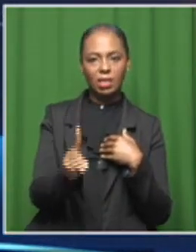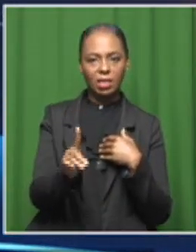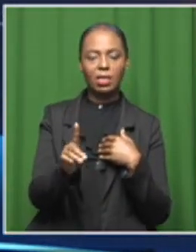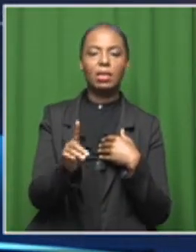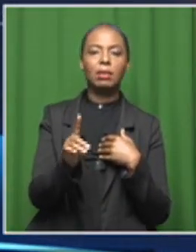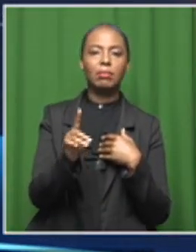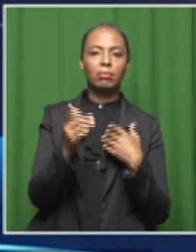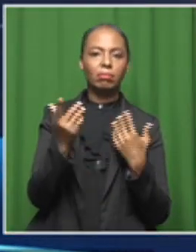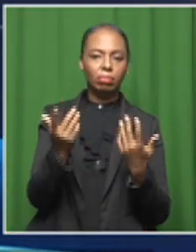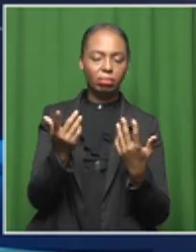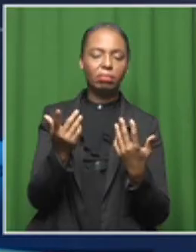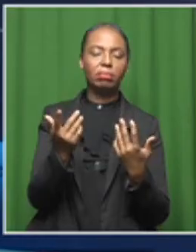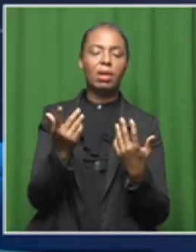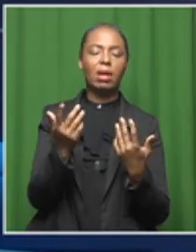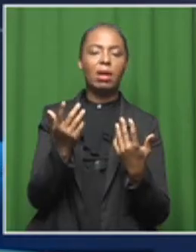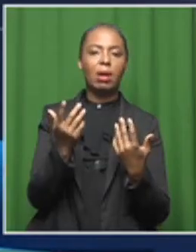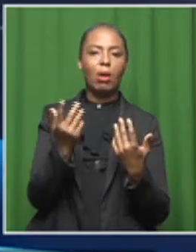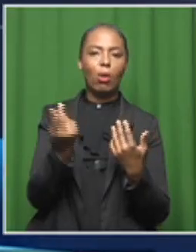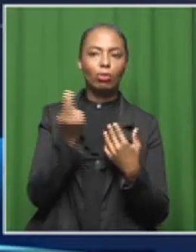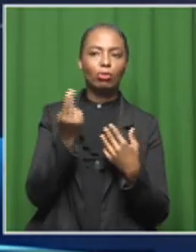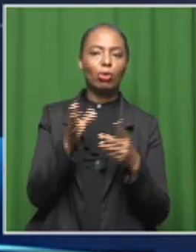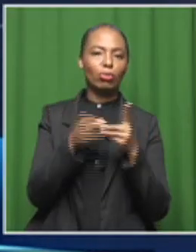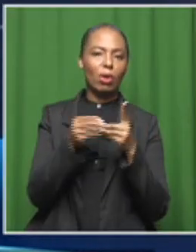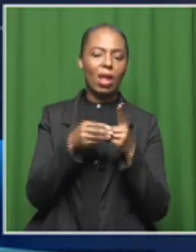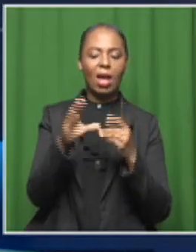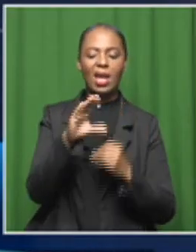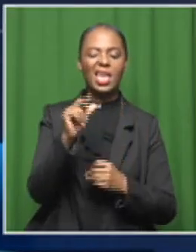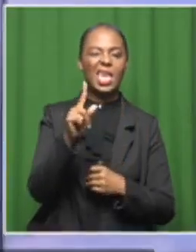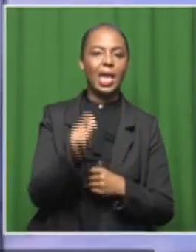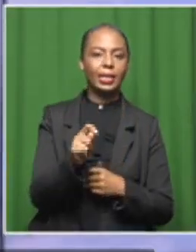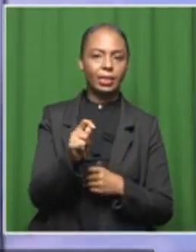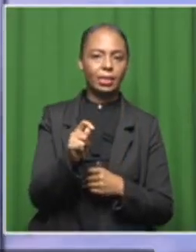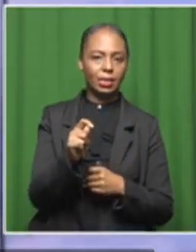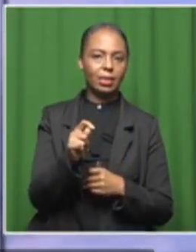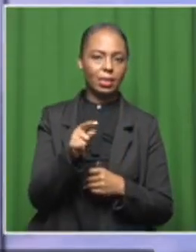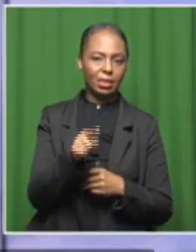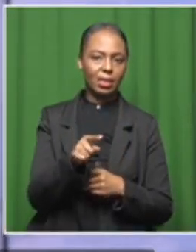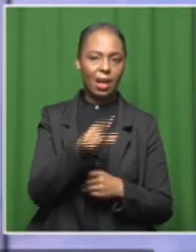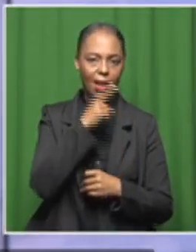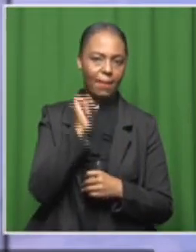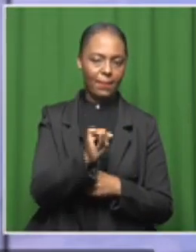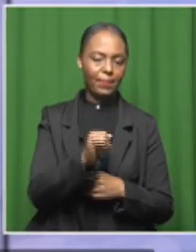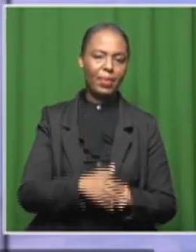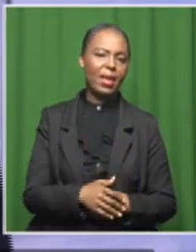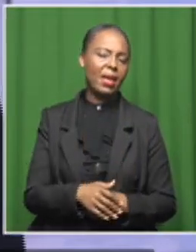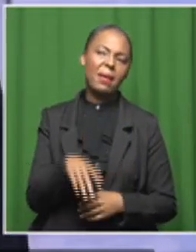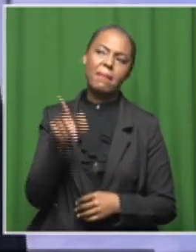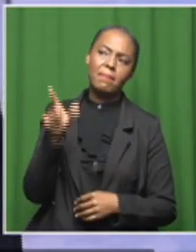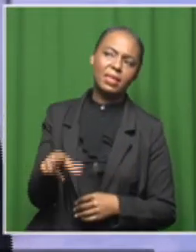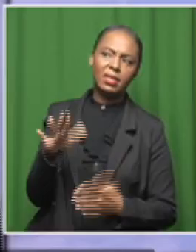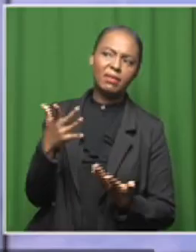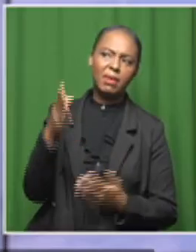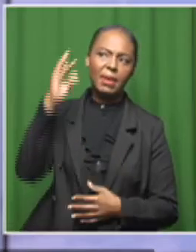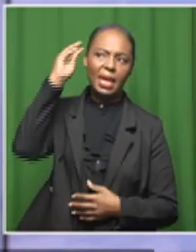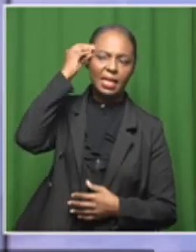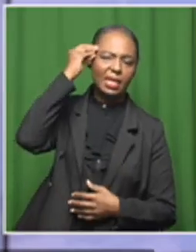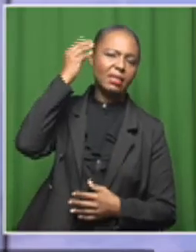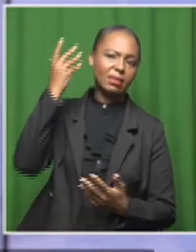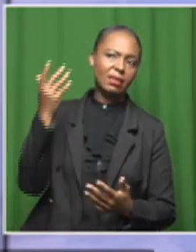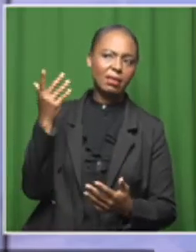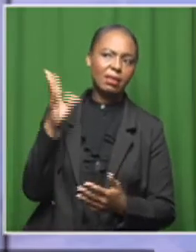the dollar CAD. And for someone who's interested and want to be part of